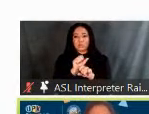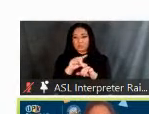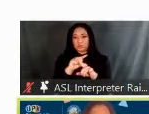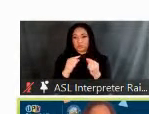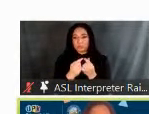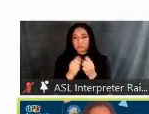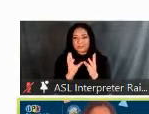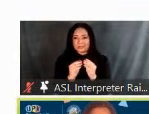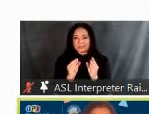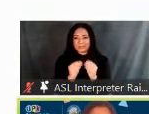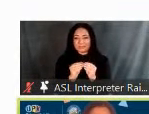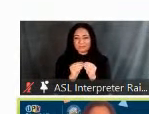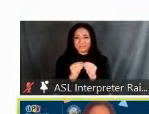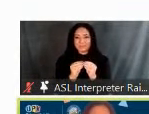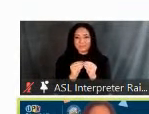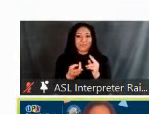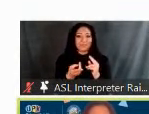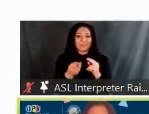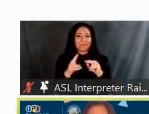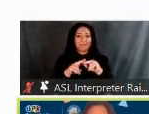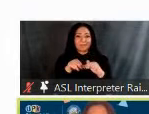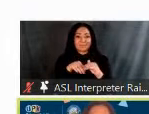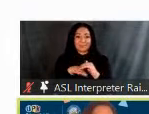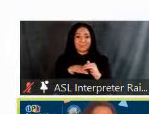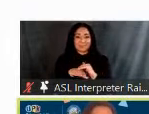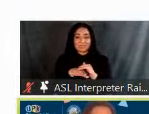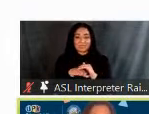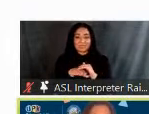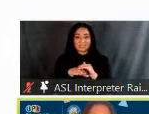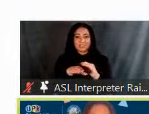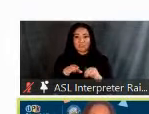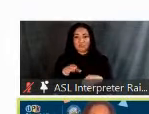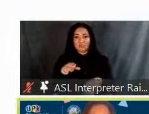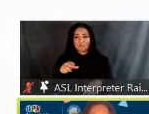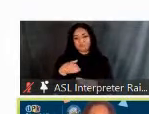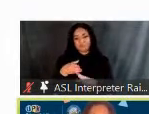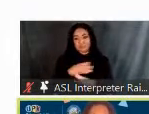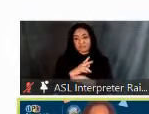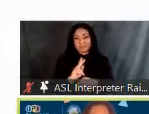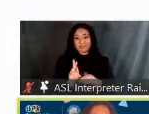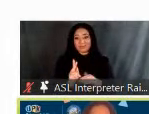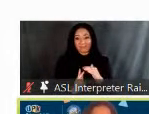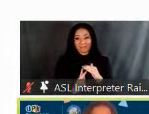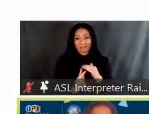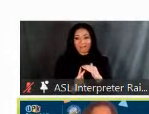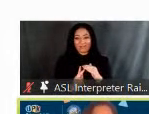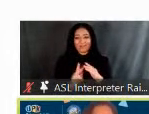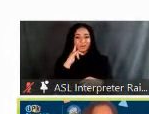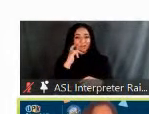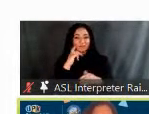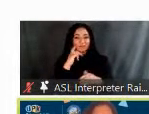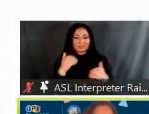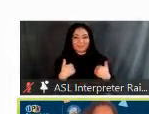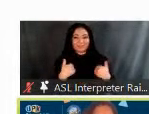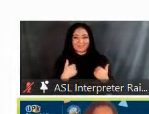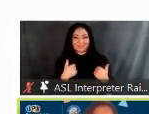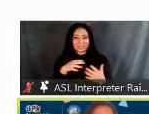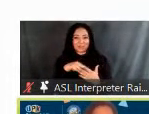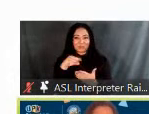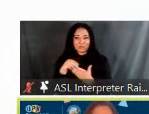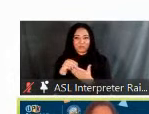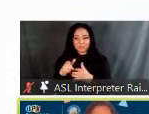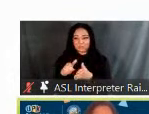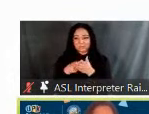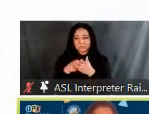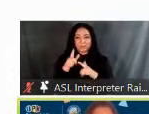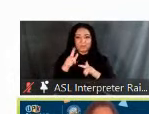access to high-quality kindergarten, pre-K, for California's youngest learners requires diverse voices